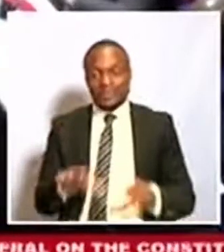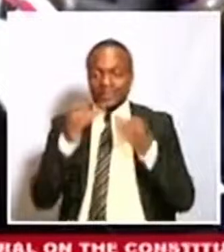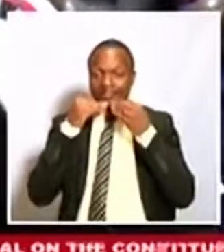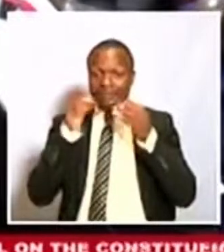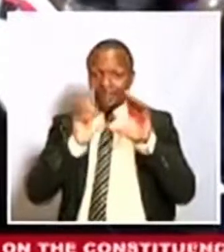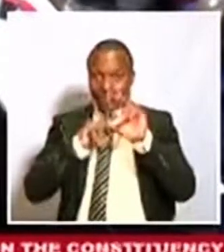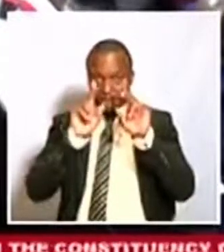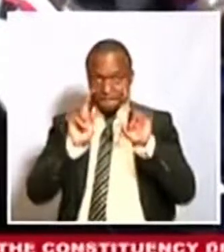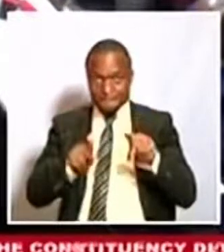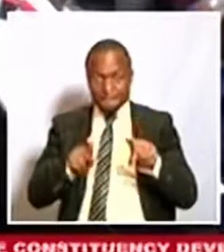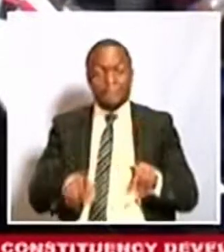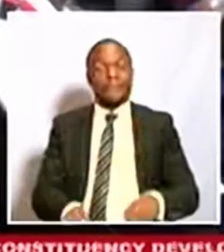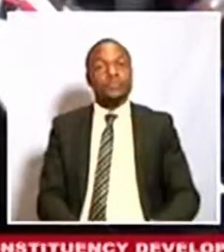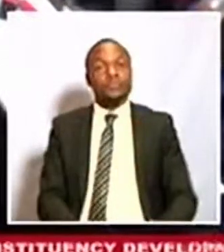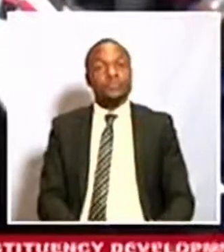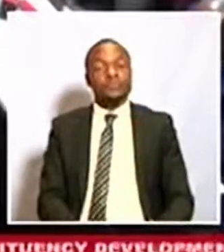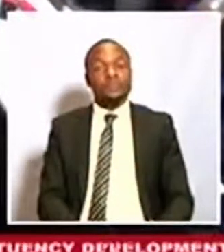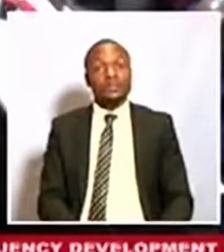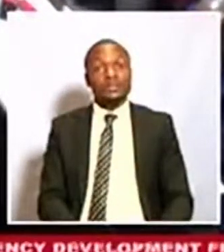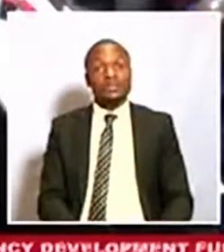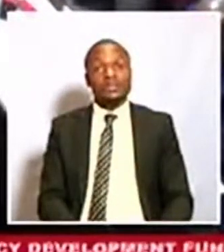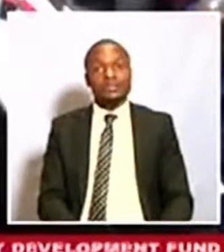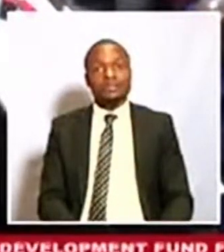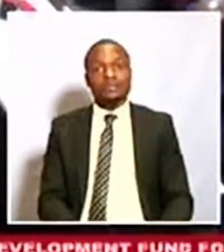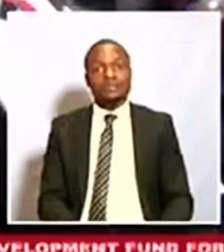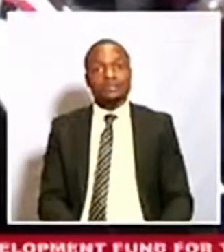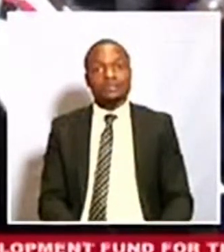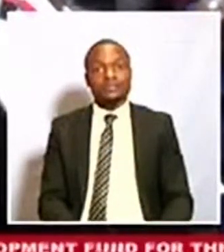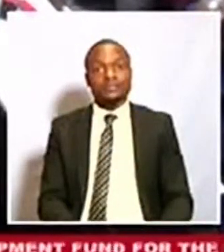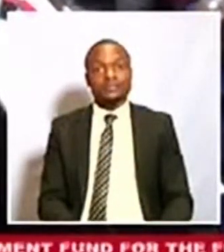Thank you, Chair. Chair,